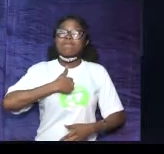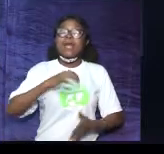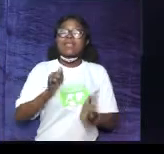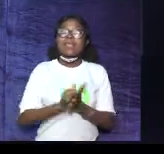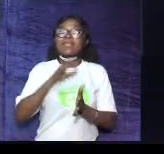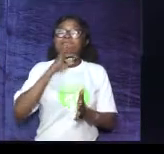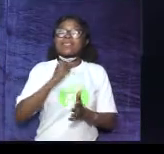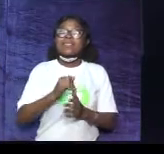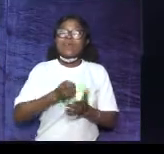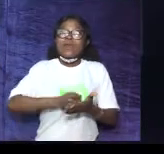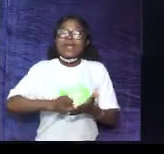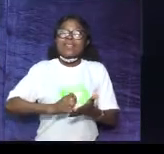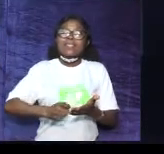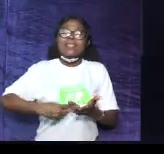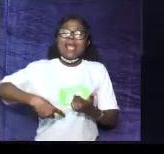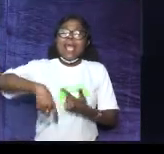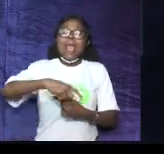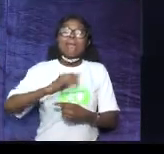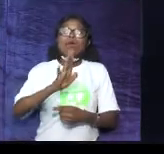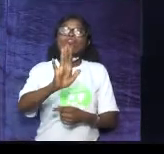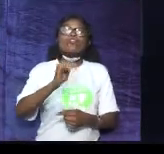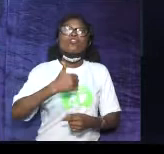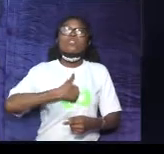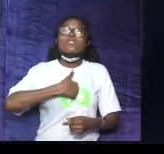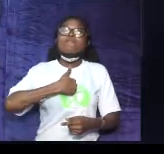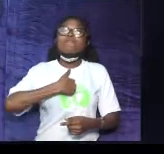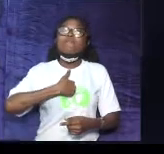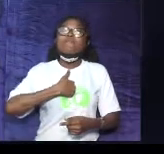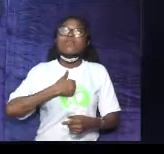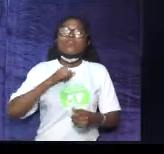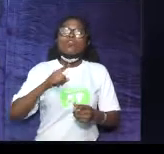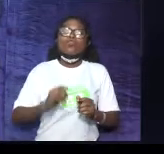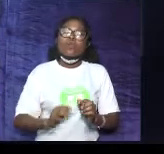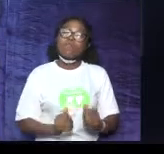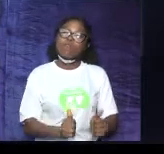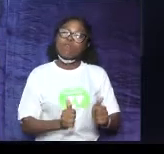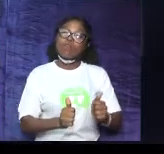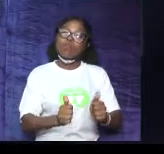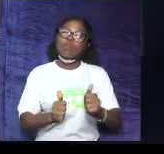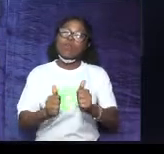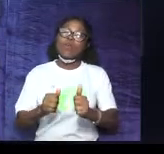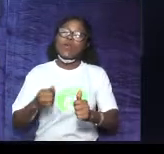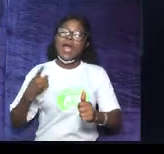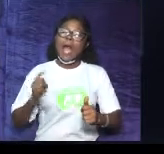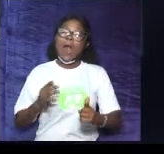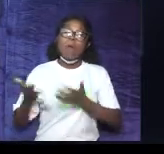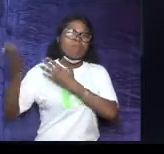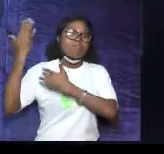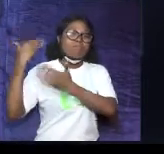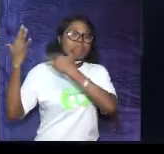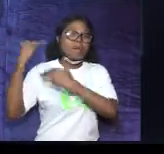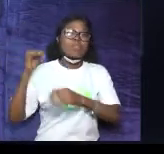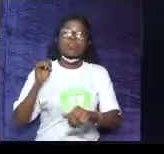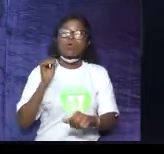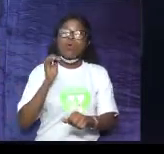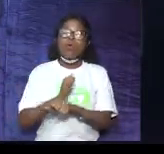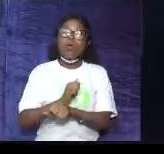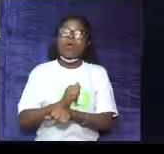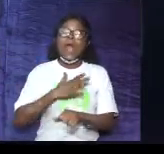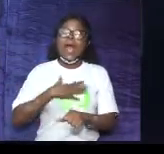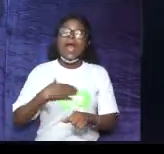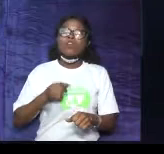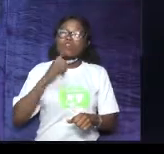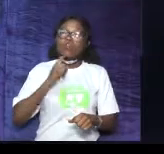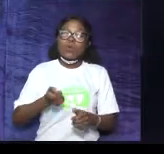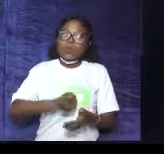Myself. That is writing about yourself. You are going to follow all those guidelines. You know it must have an